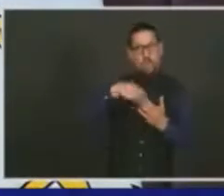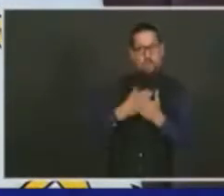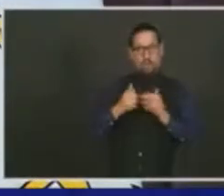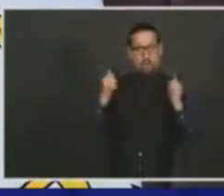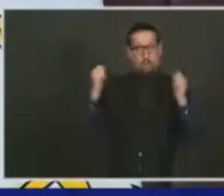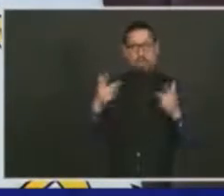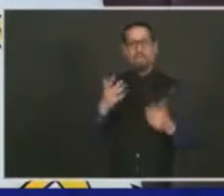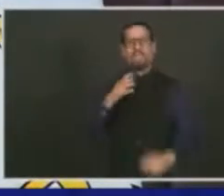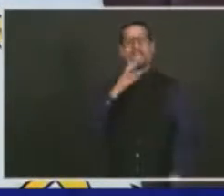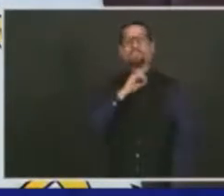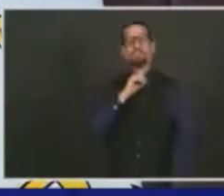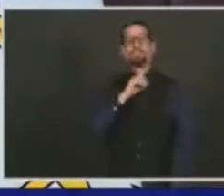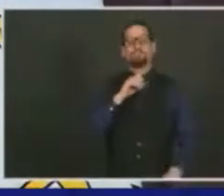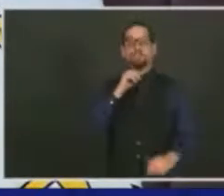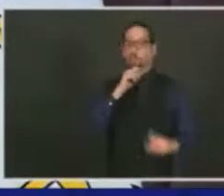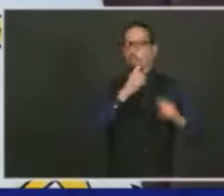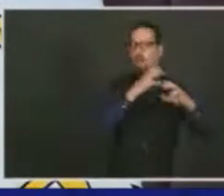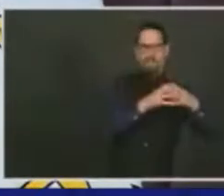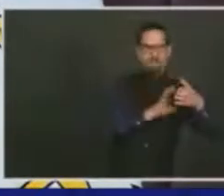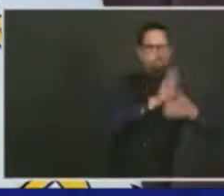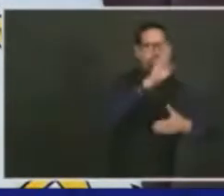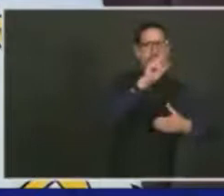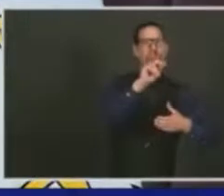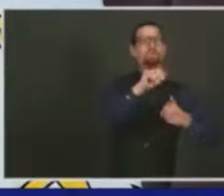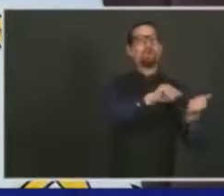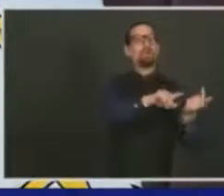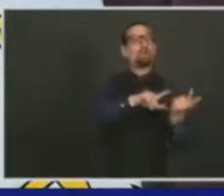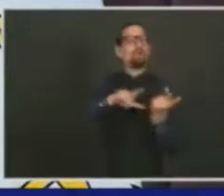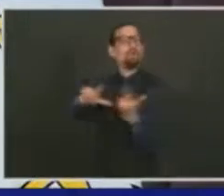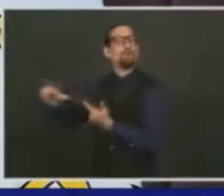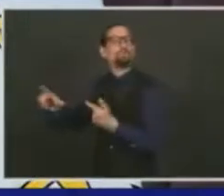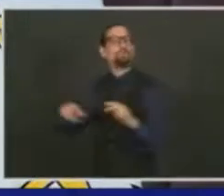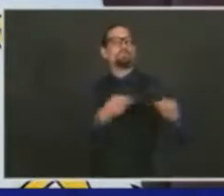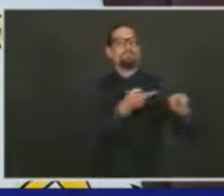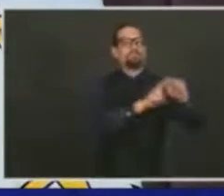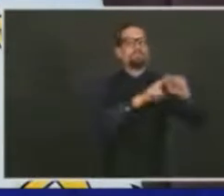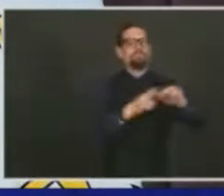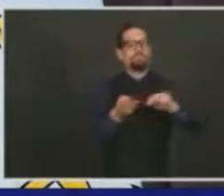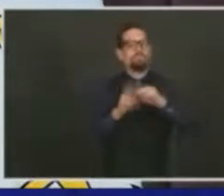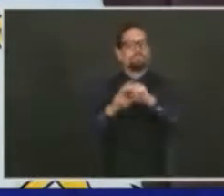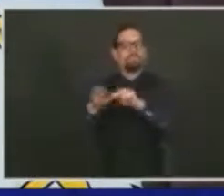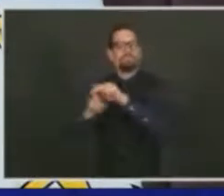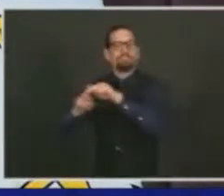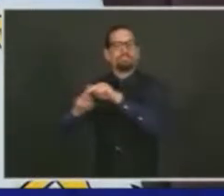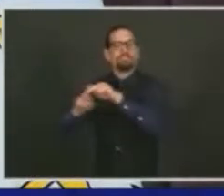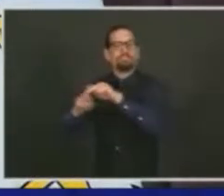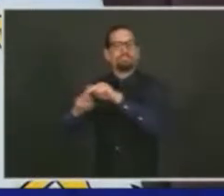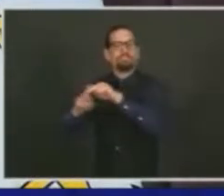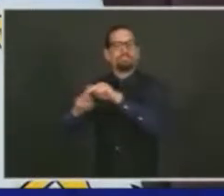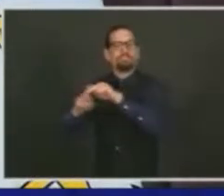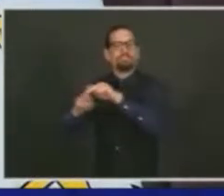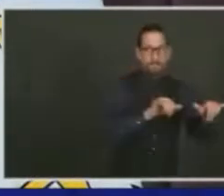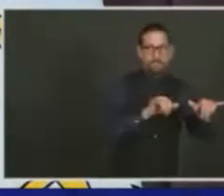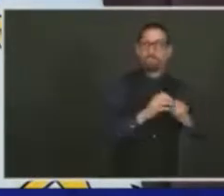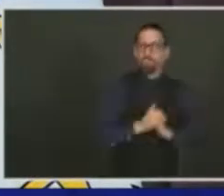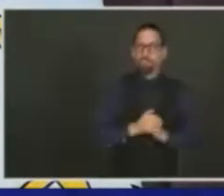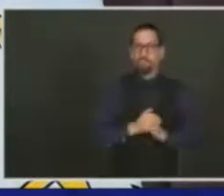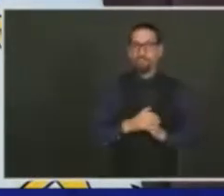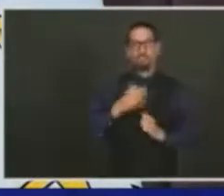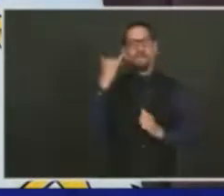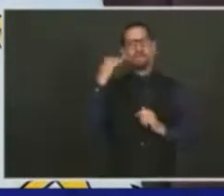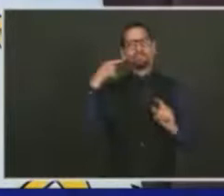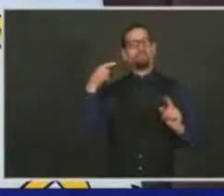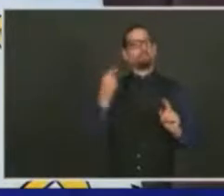driven by that same notion. Wearing your mask when you're in those comfortable, more casual,